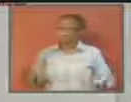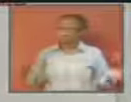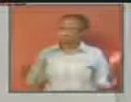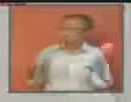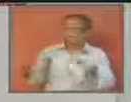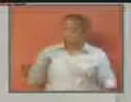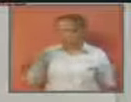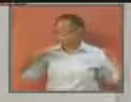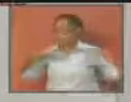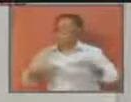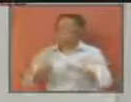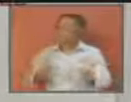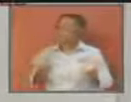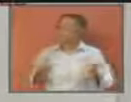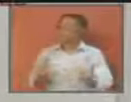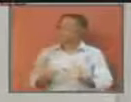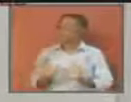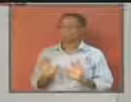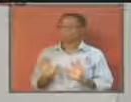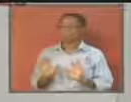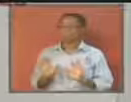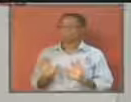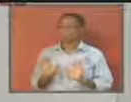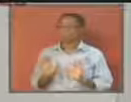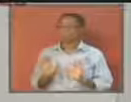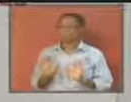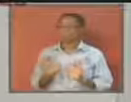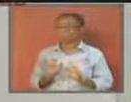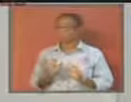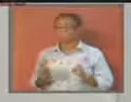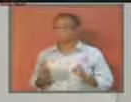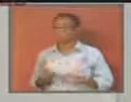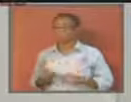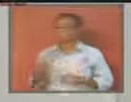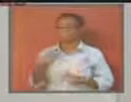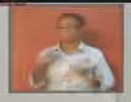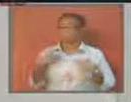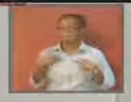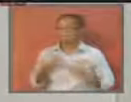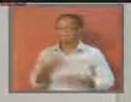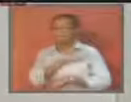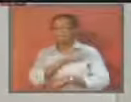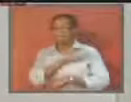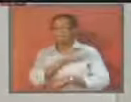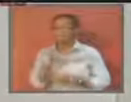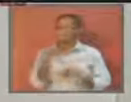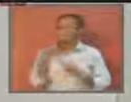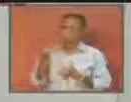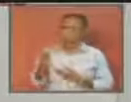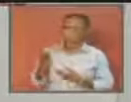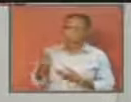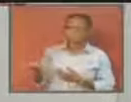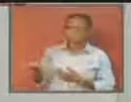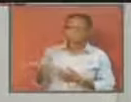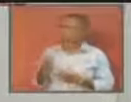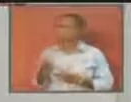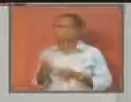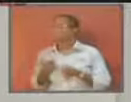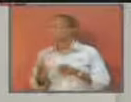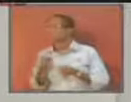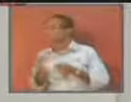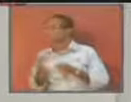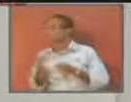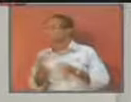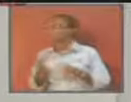and so on to ensure that we monitor the crowd and try to control that as much as possible. We've also put